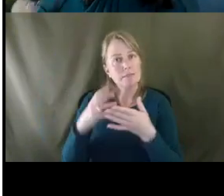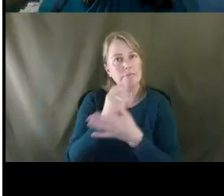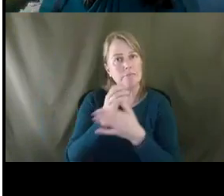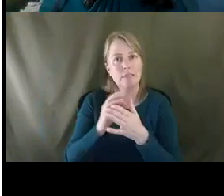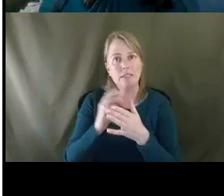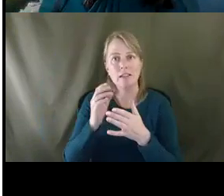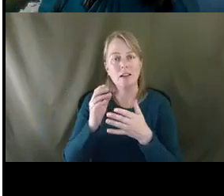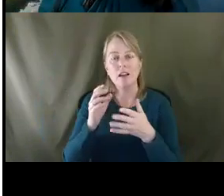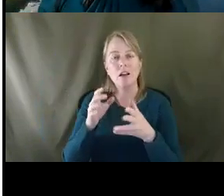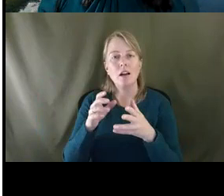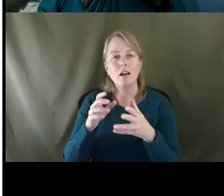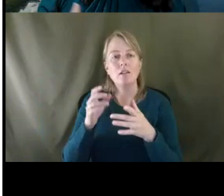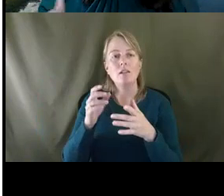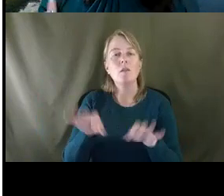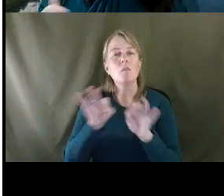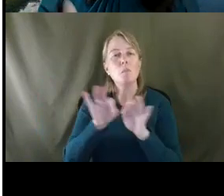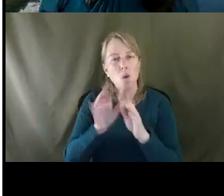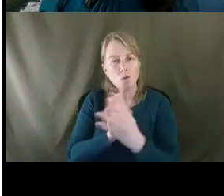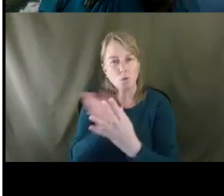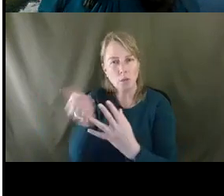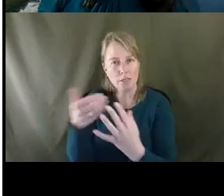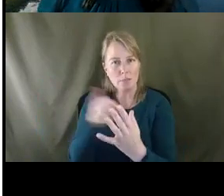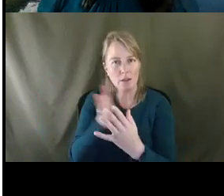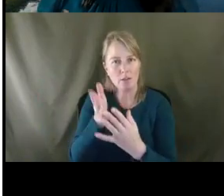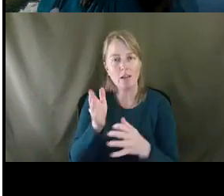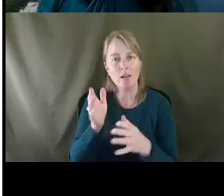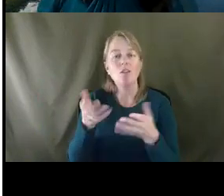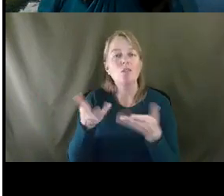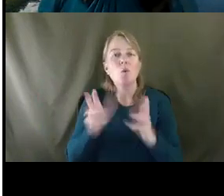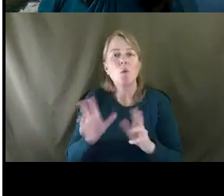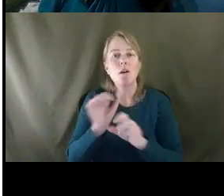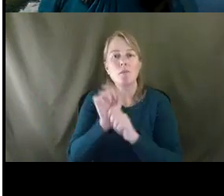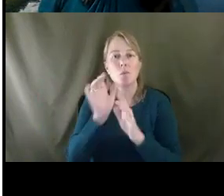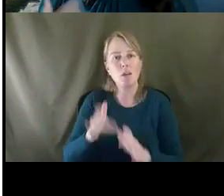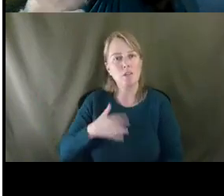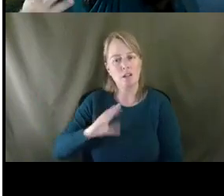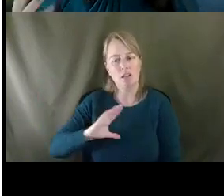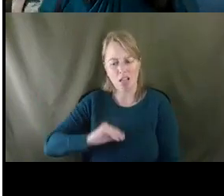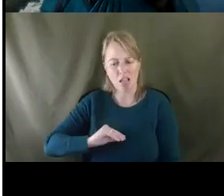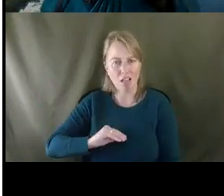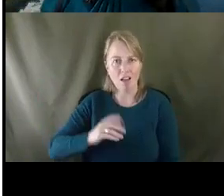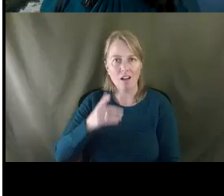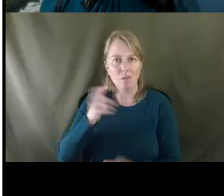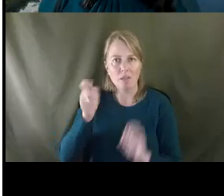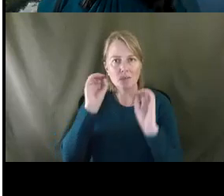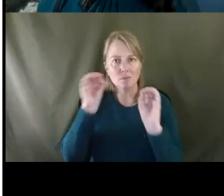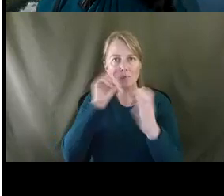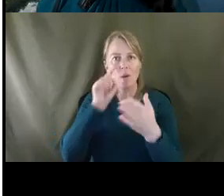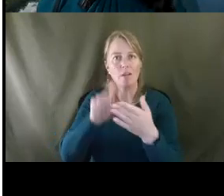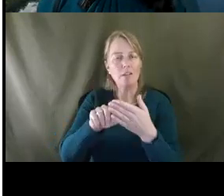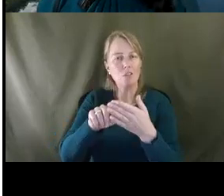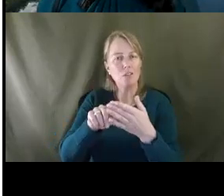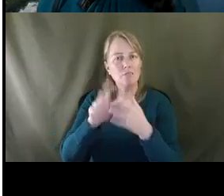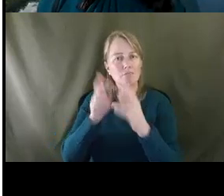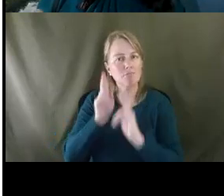of transparency. Employees can feel demoralized if they are not recognized for their part in the big picture.